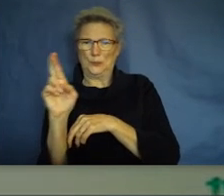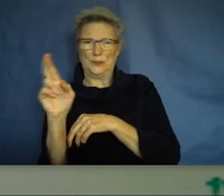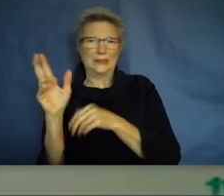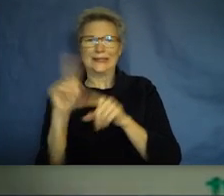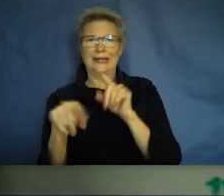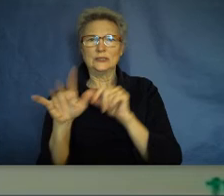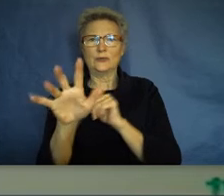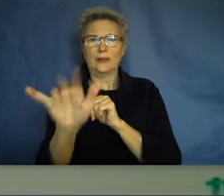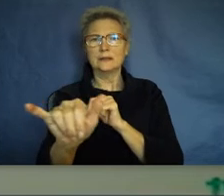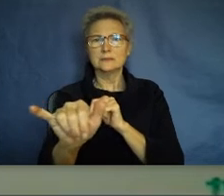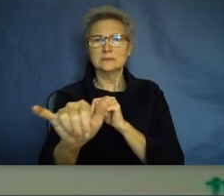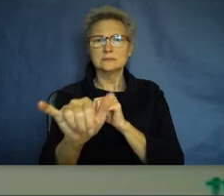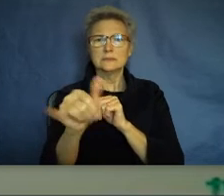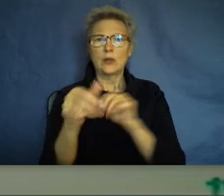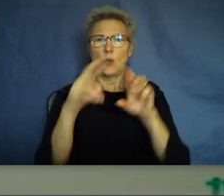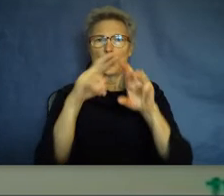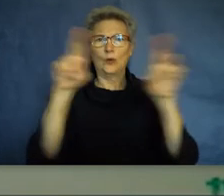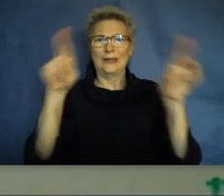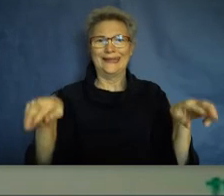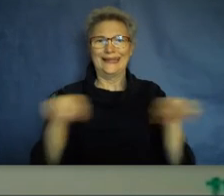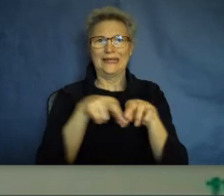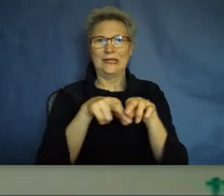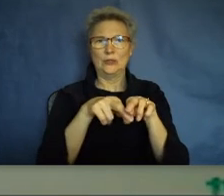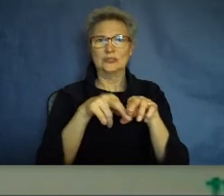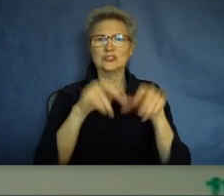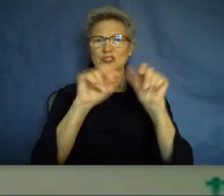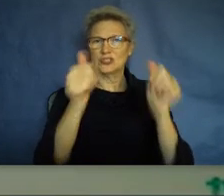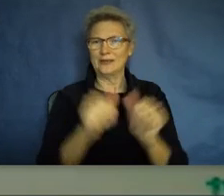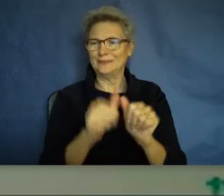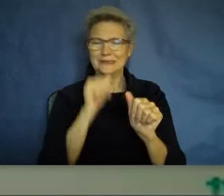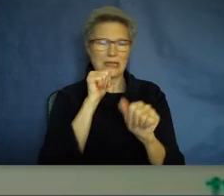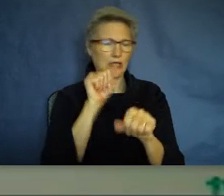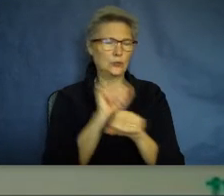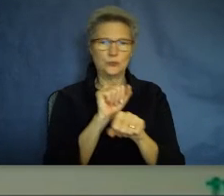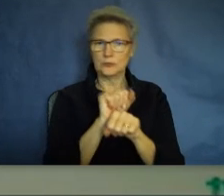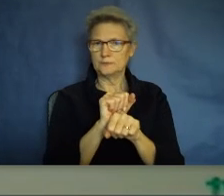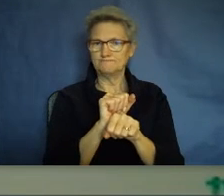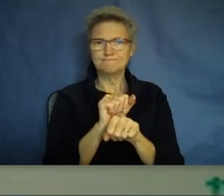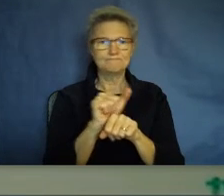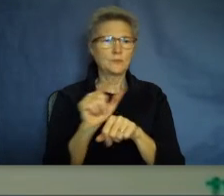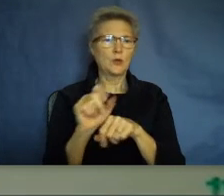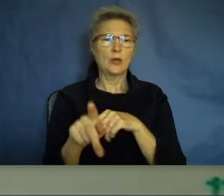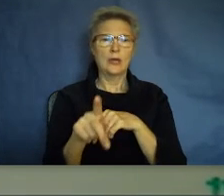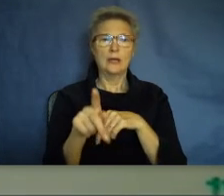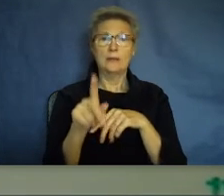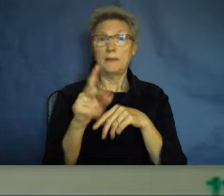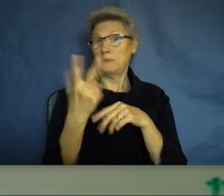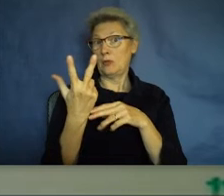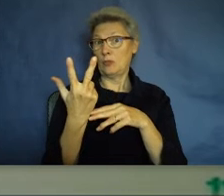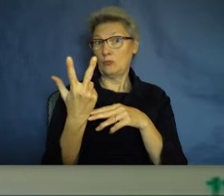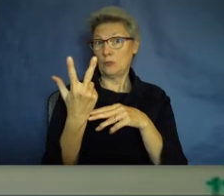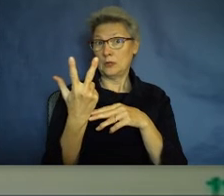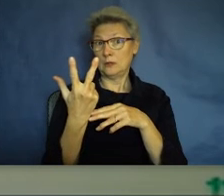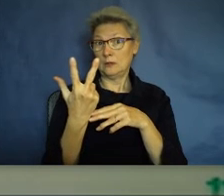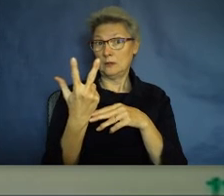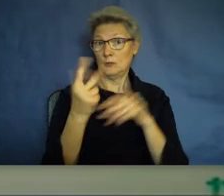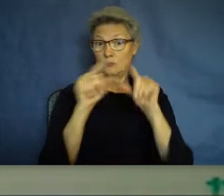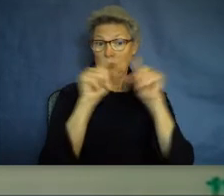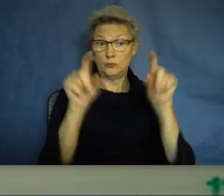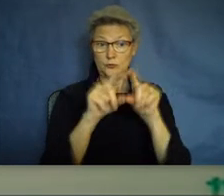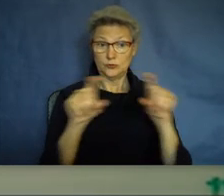desk hanging off, and they want a rectangular shape, so that's not going to work. Maybe I could try 3